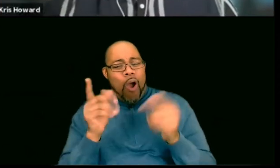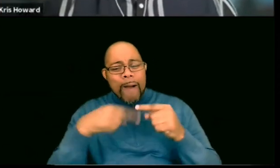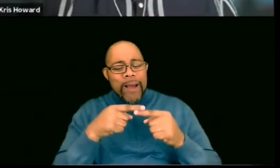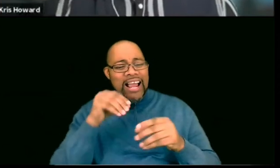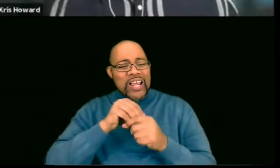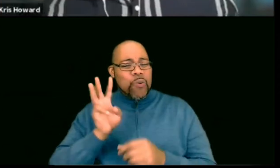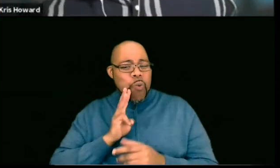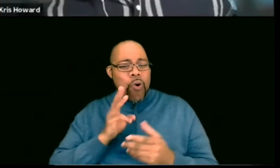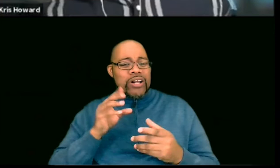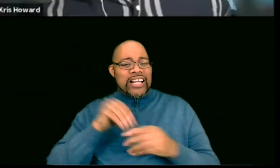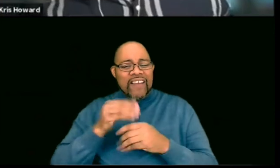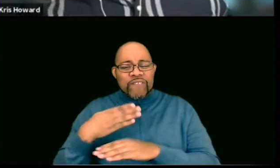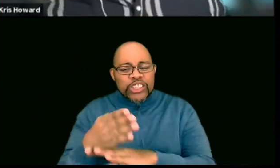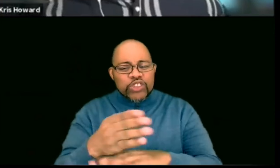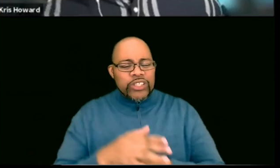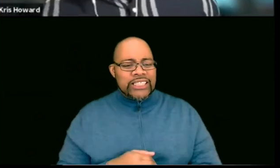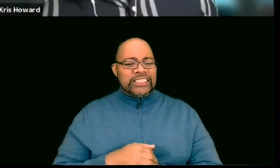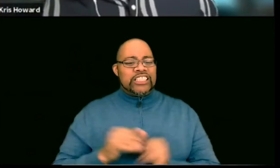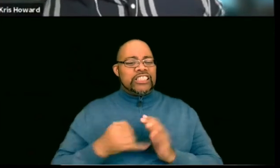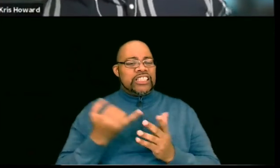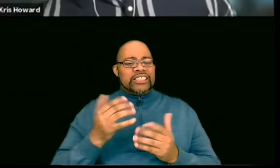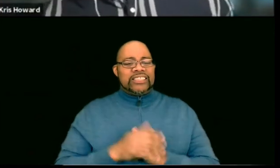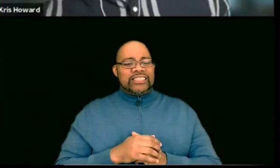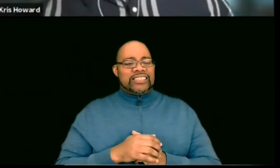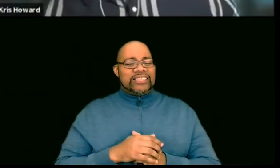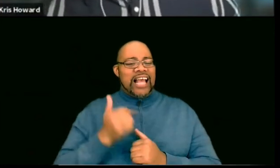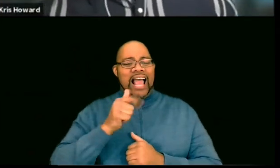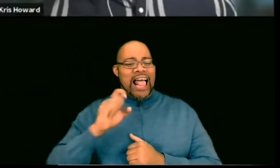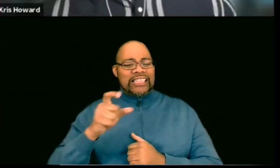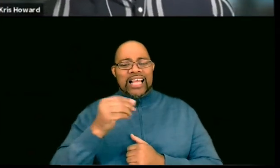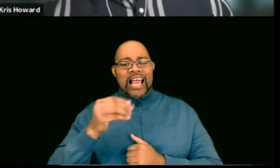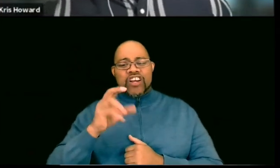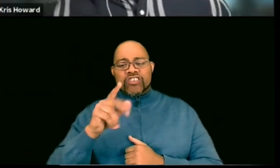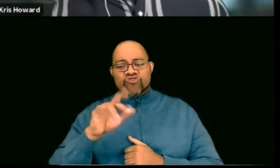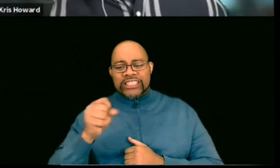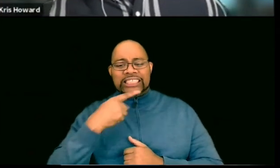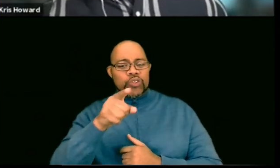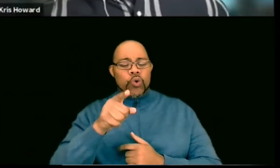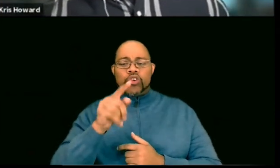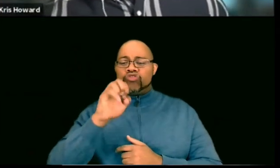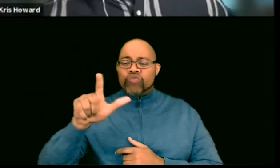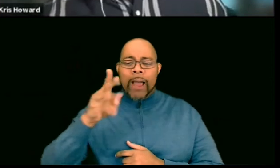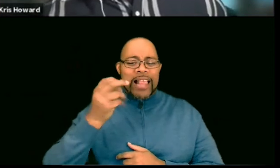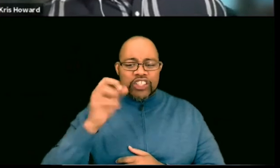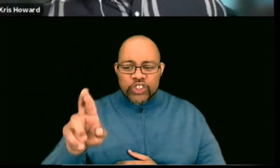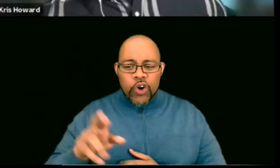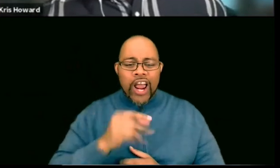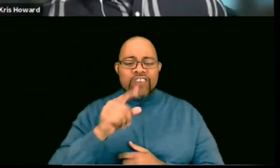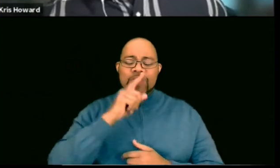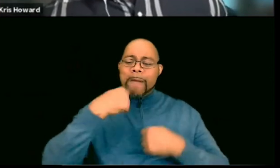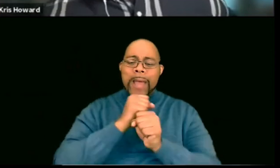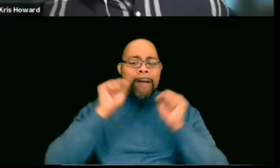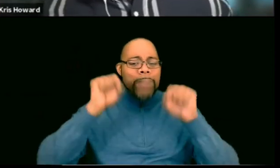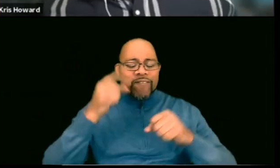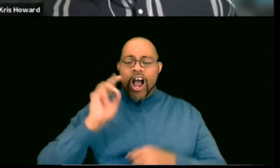men talking about being in the water, being in fisheries. Just your, like Alex and Bo Chris said, you are a trailblazer and